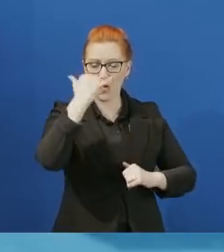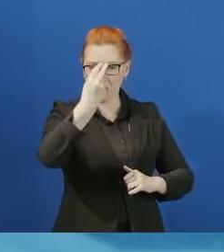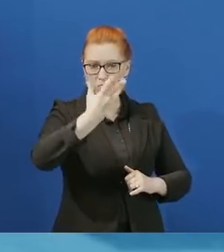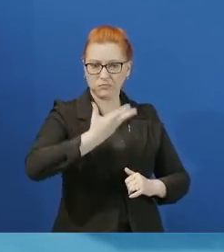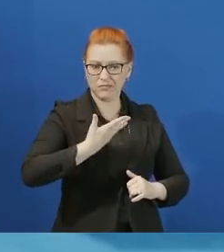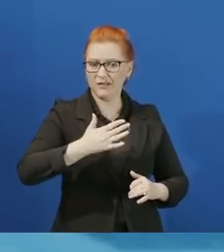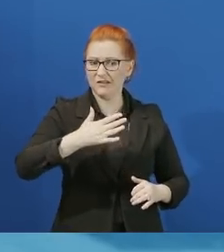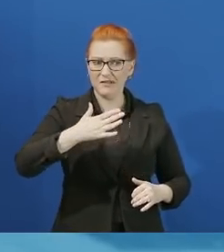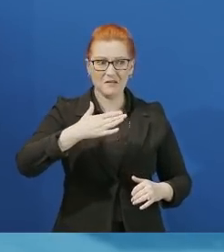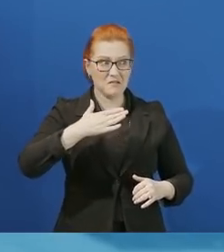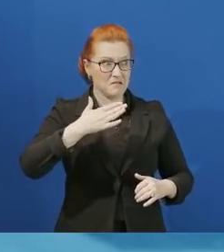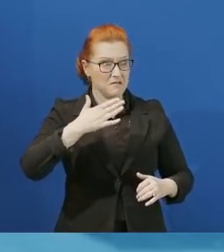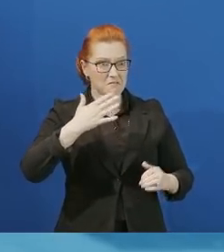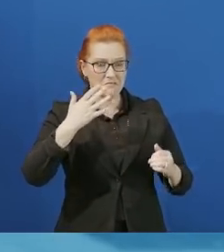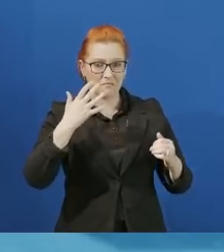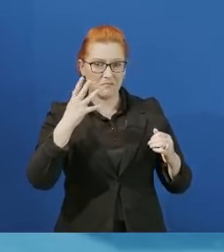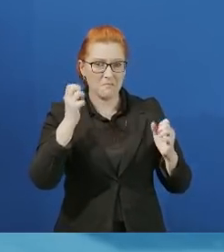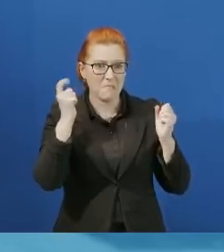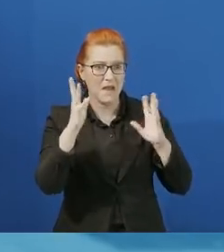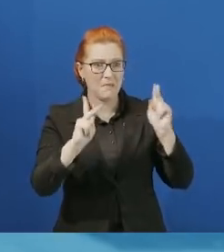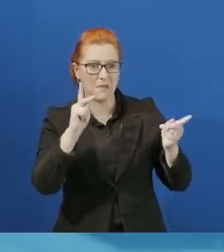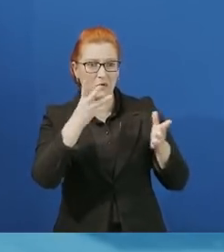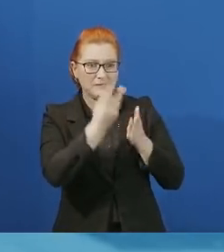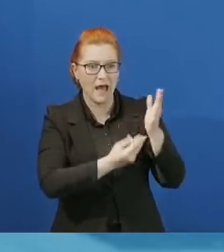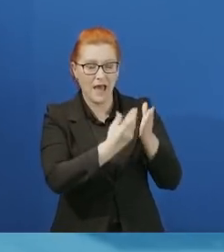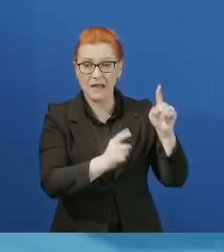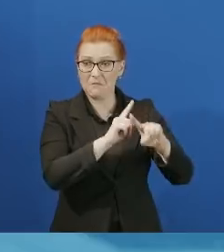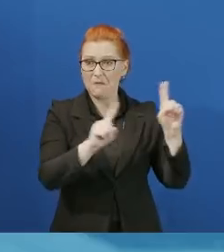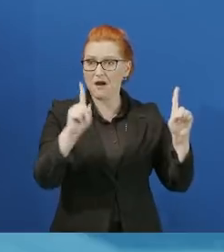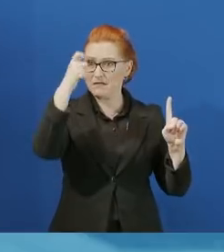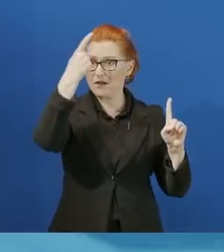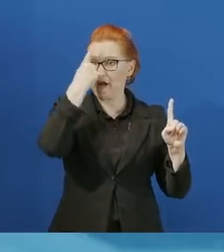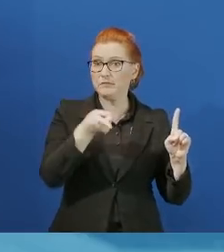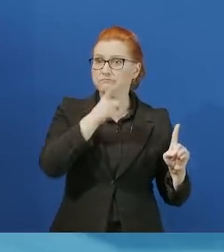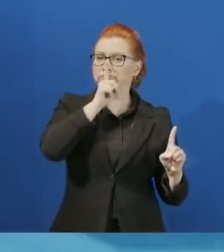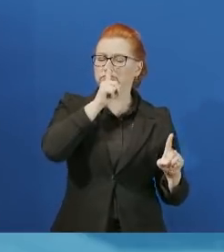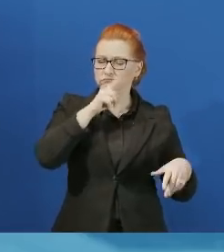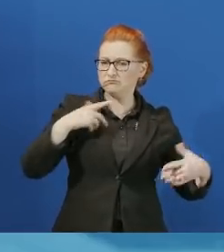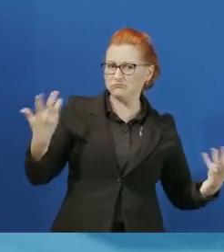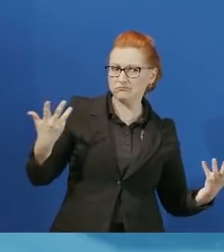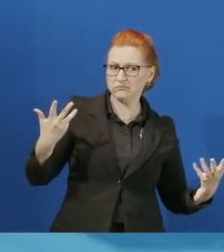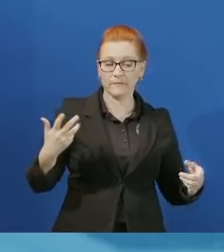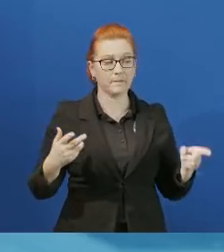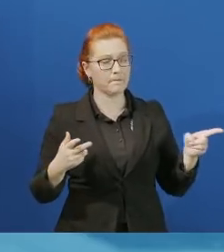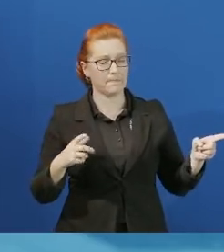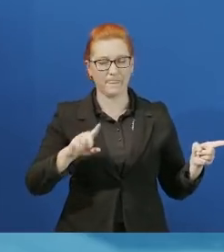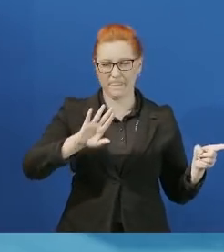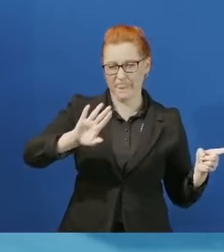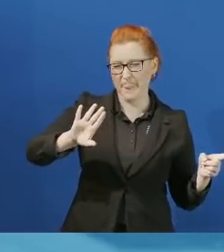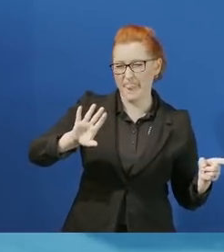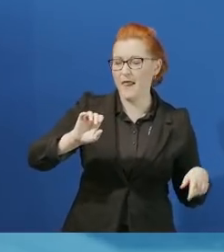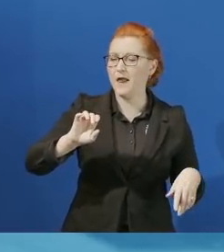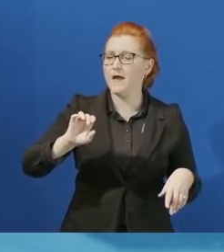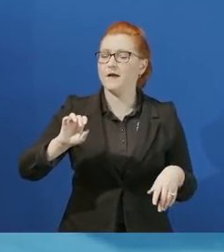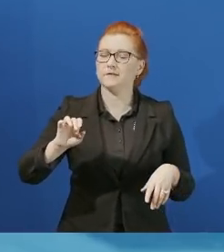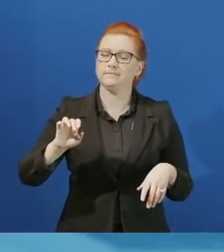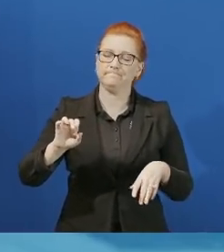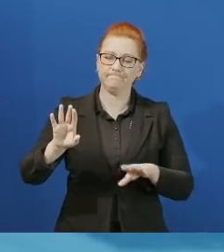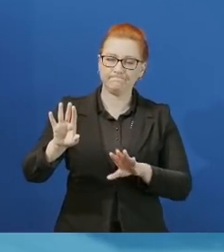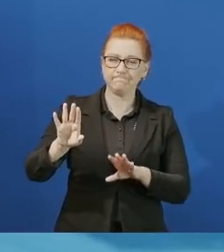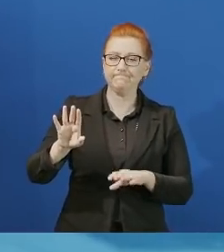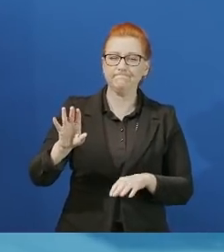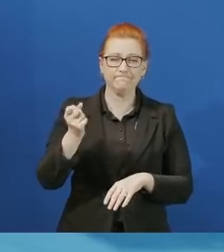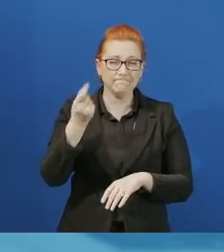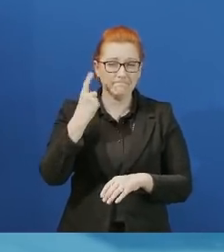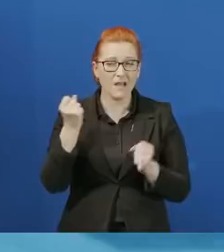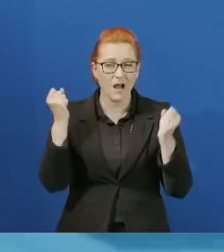to address, first I want to push back on the question, okay? There is an incredible amount of care